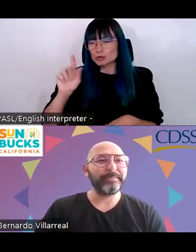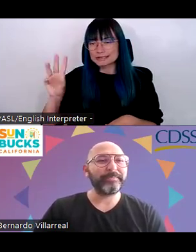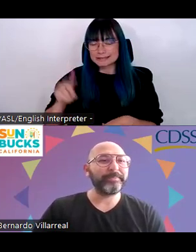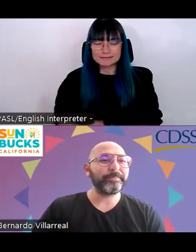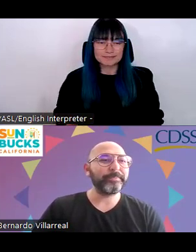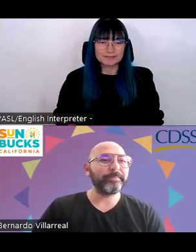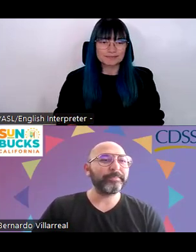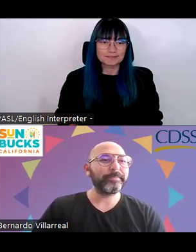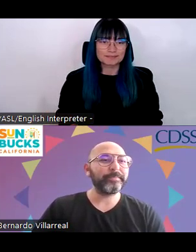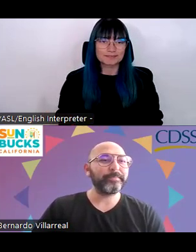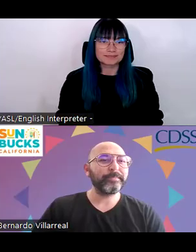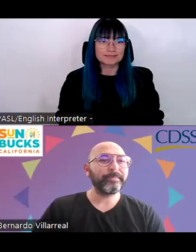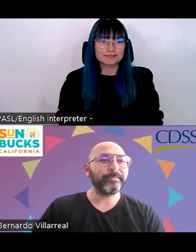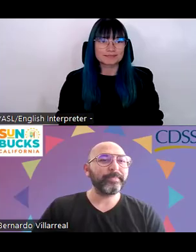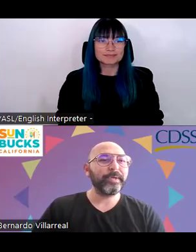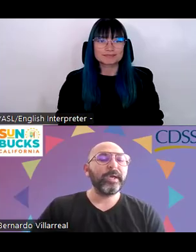slide, please.